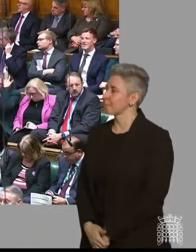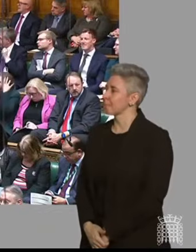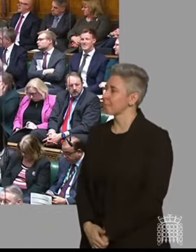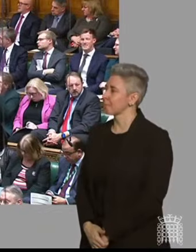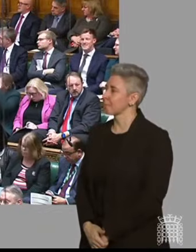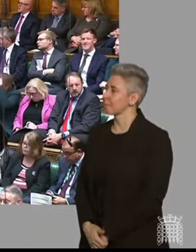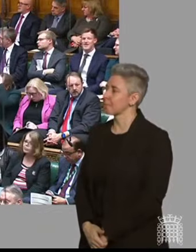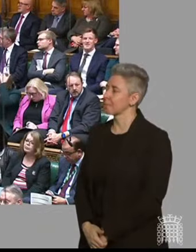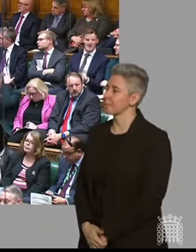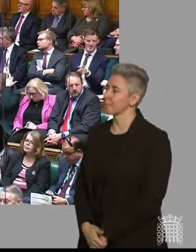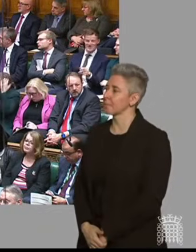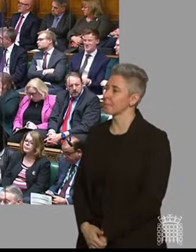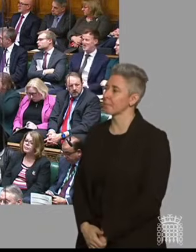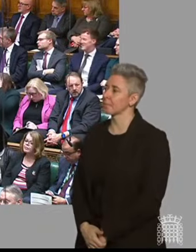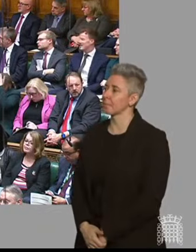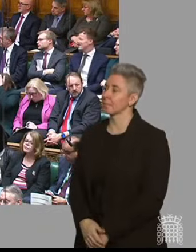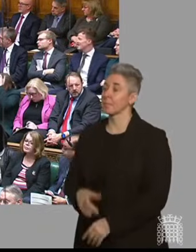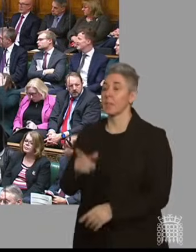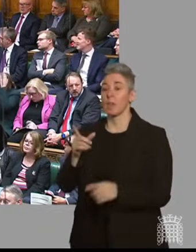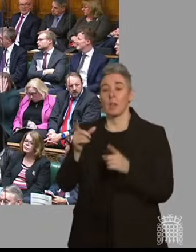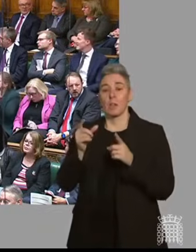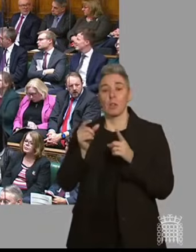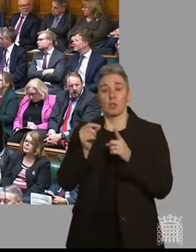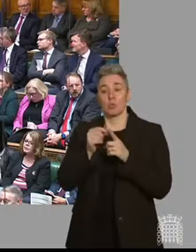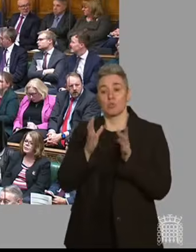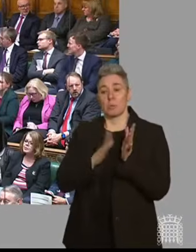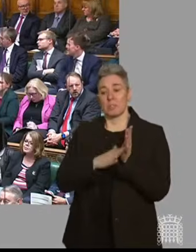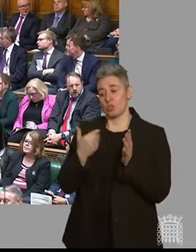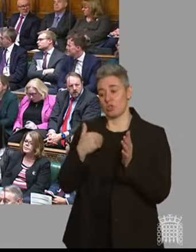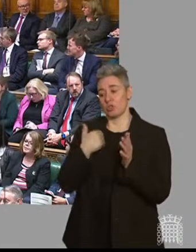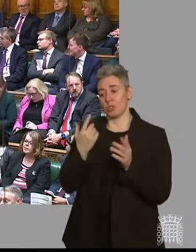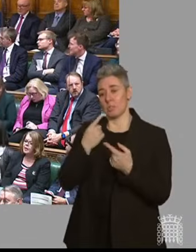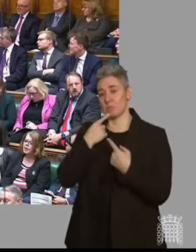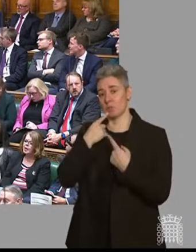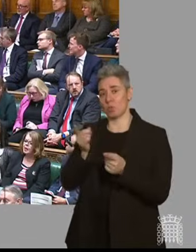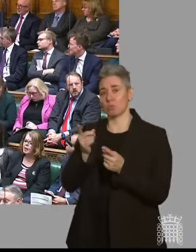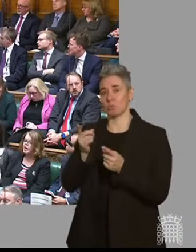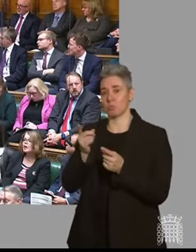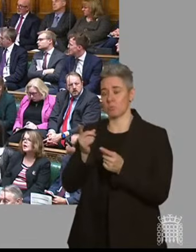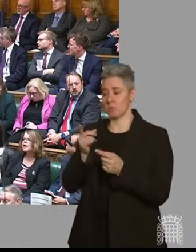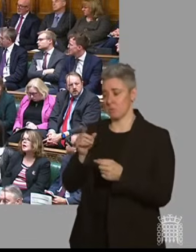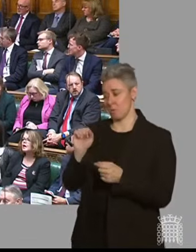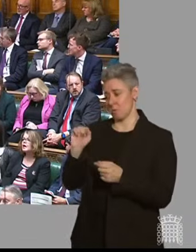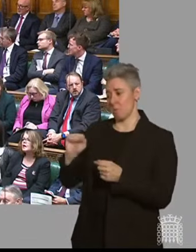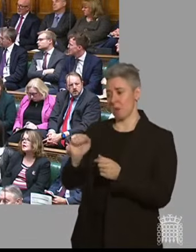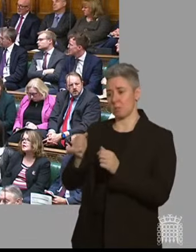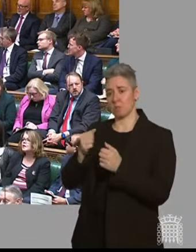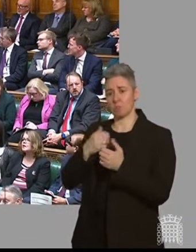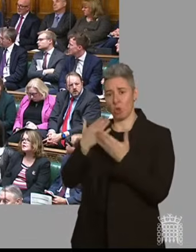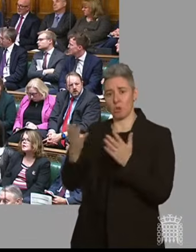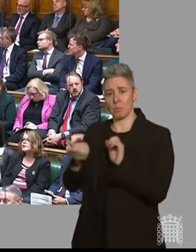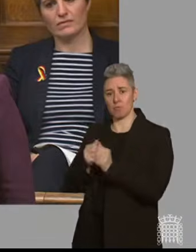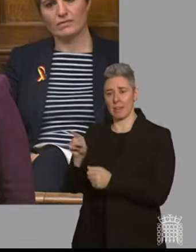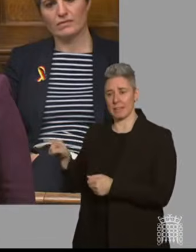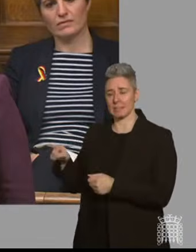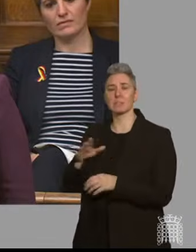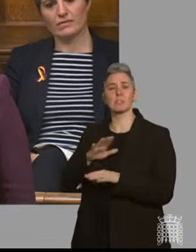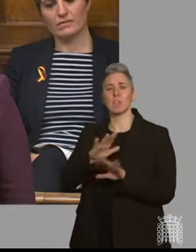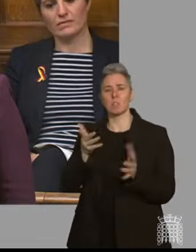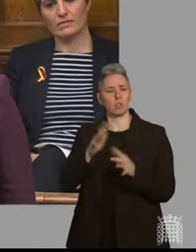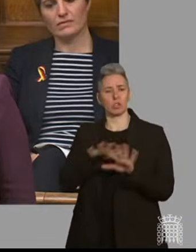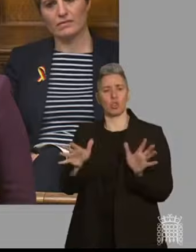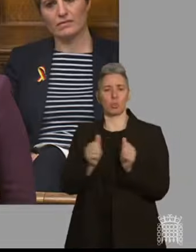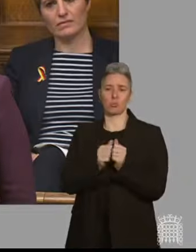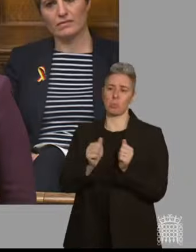friend, the member for North Durham, that it's inappropriate for him to be commenting as a government minister on